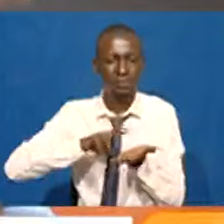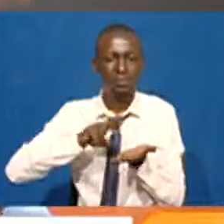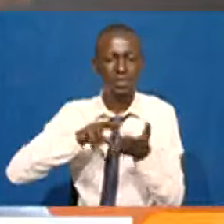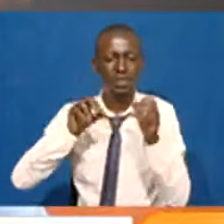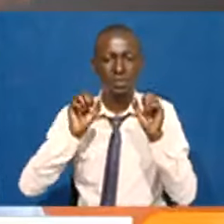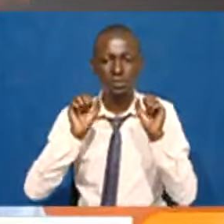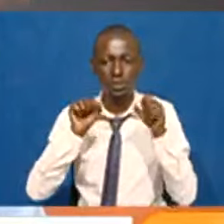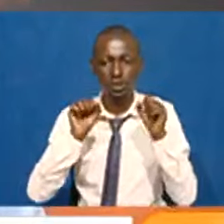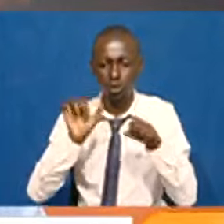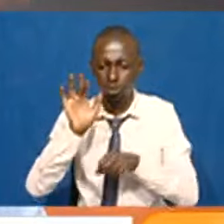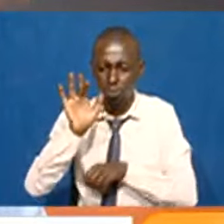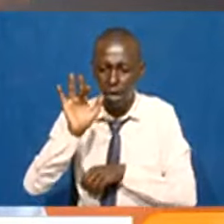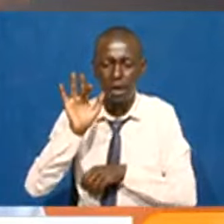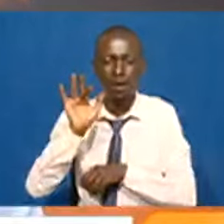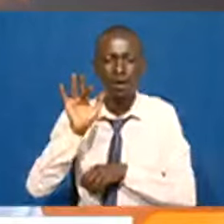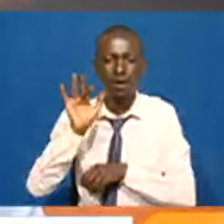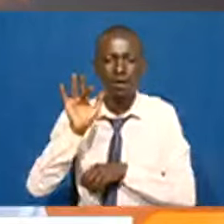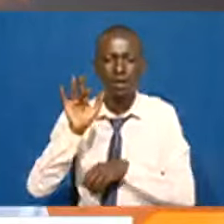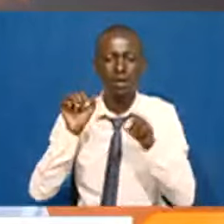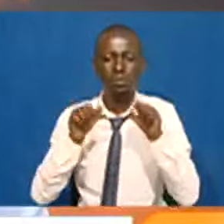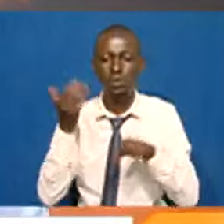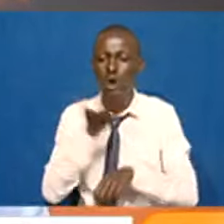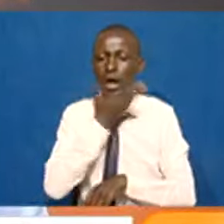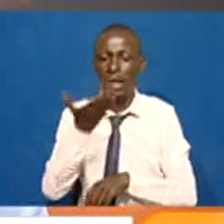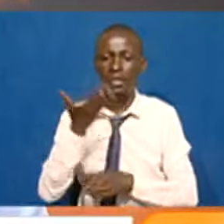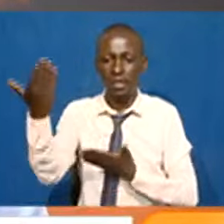are going to start filling the